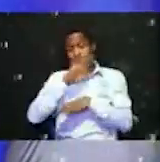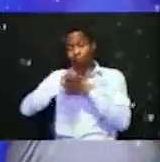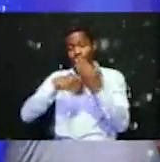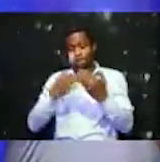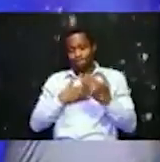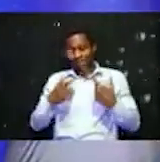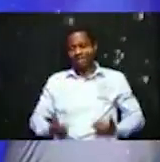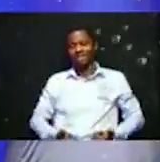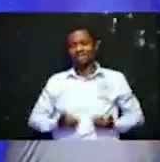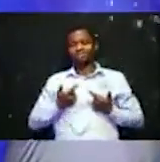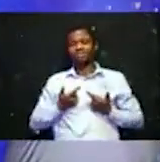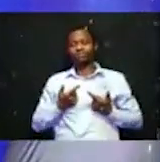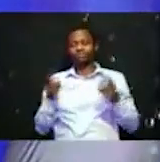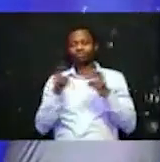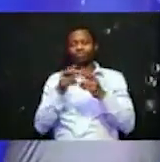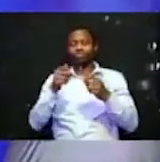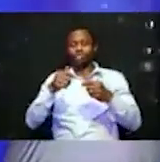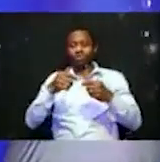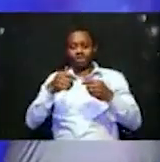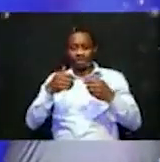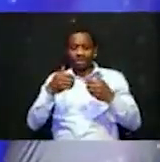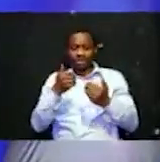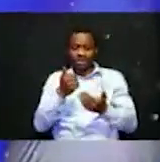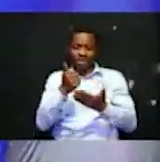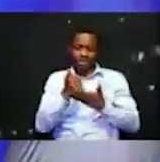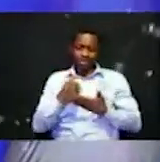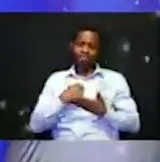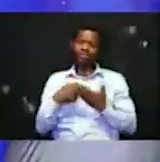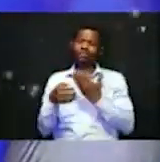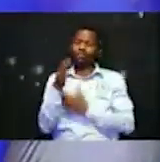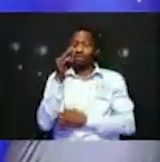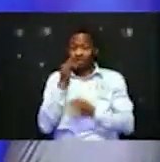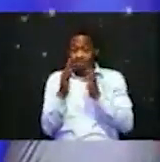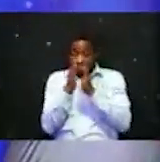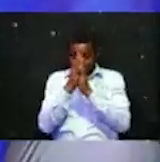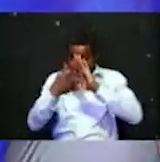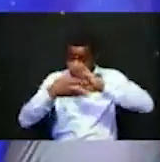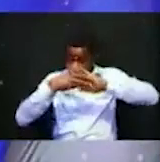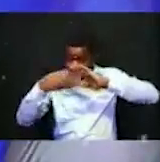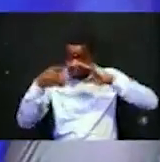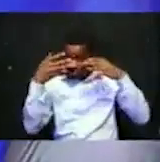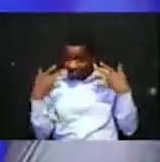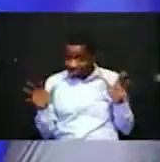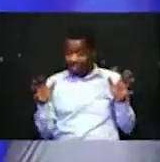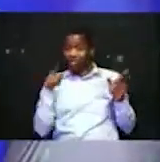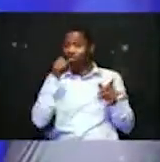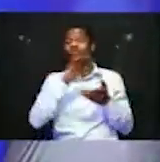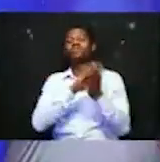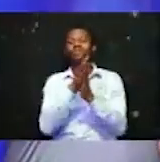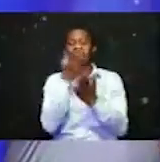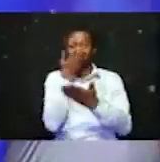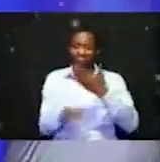my life. So help me, God. If you have prayed this prayer, you are born